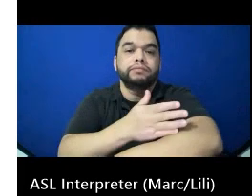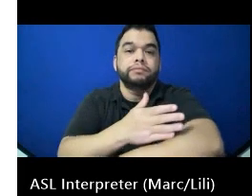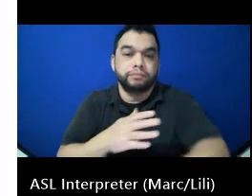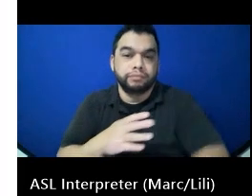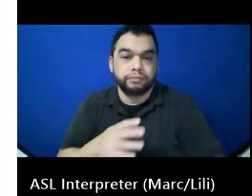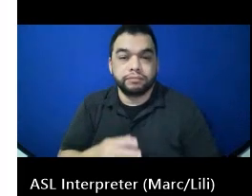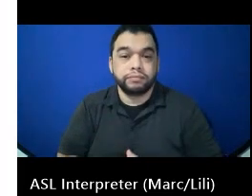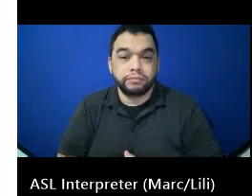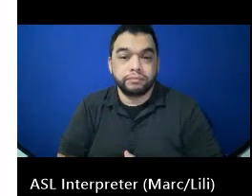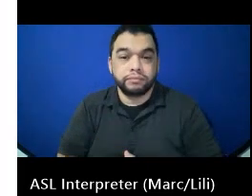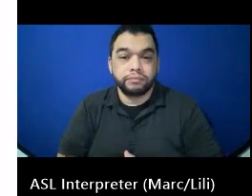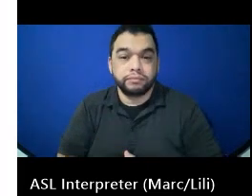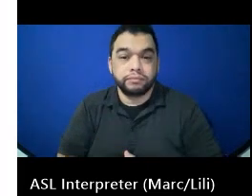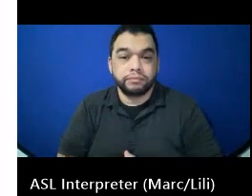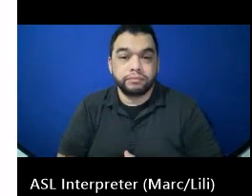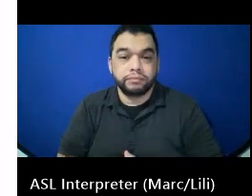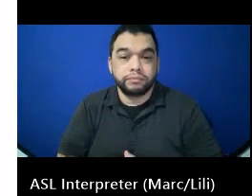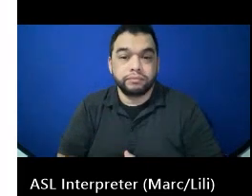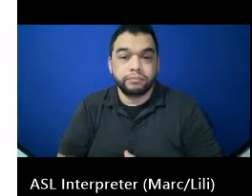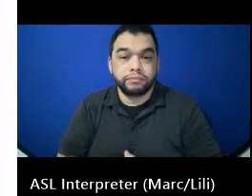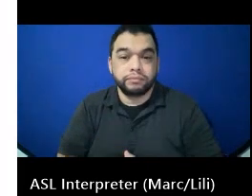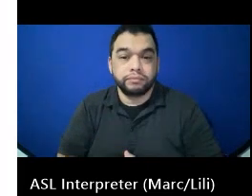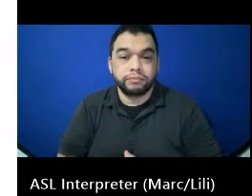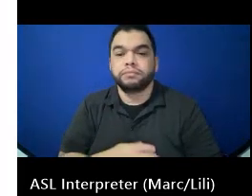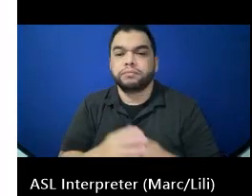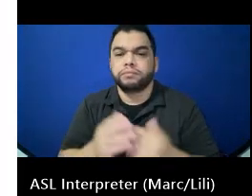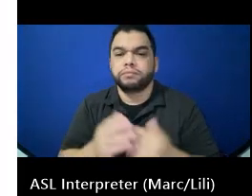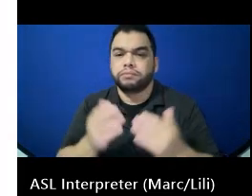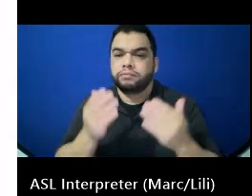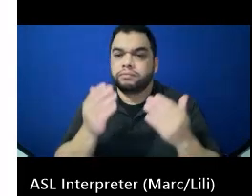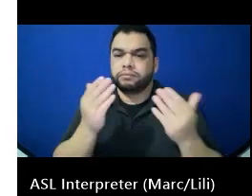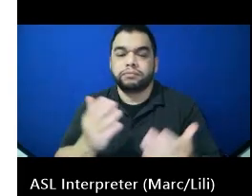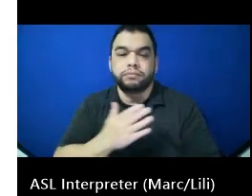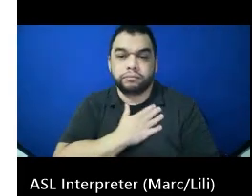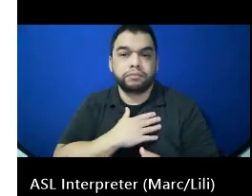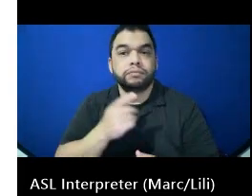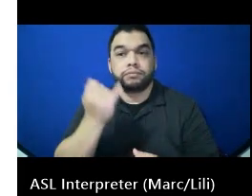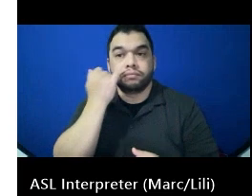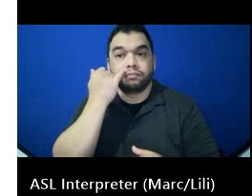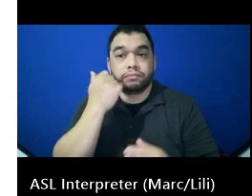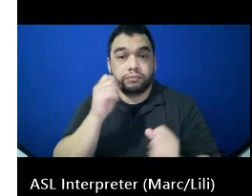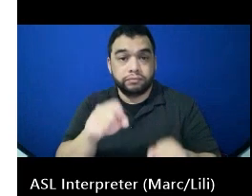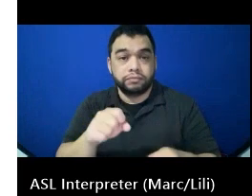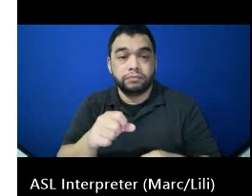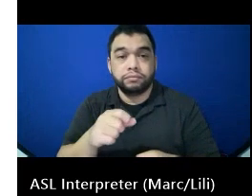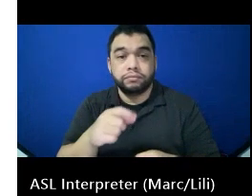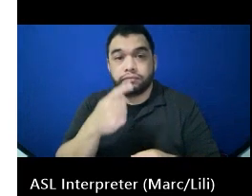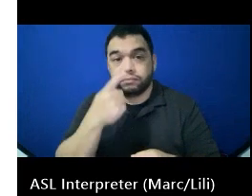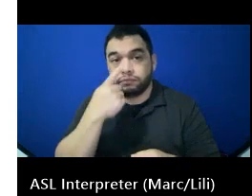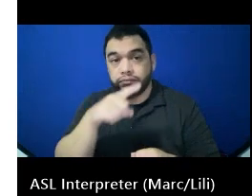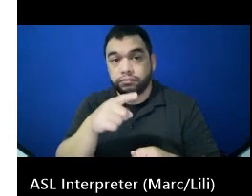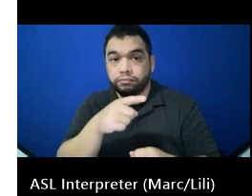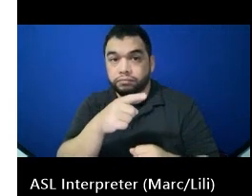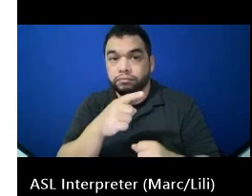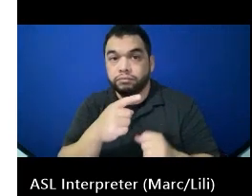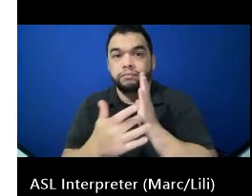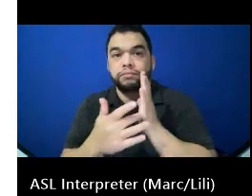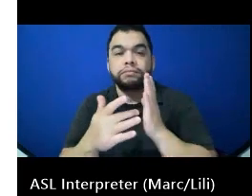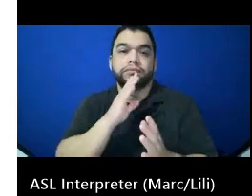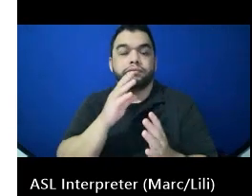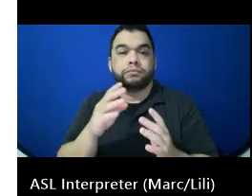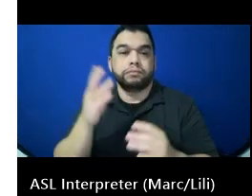please take some time. We are at the end of our talk. Please fill the form.